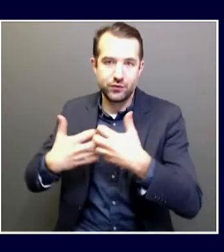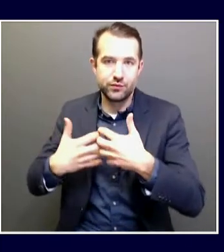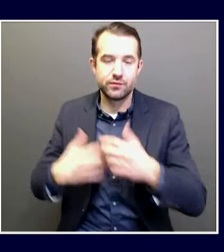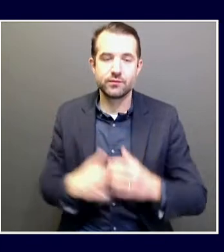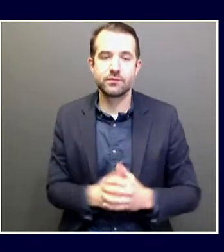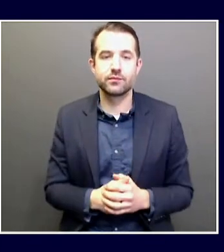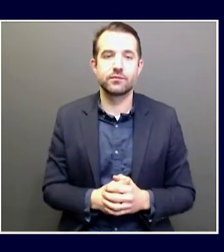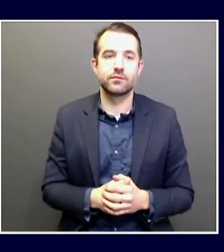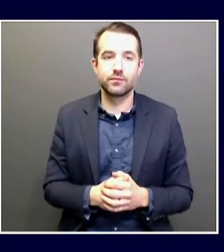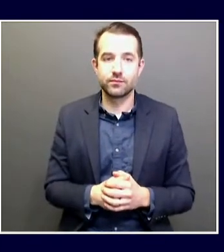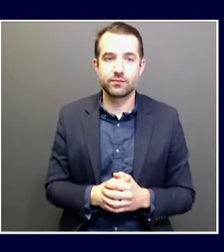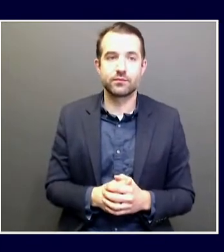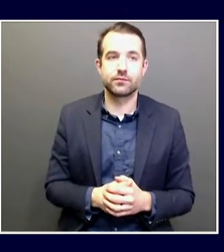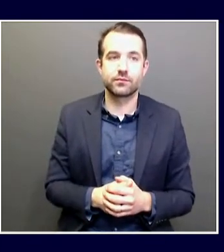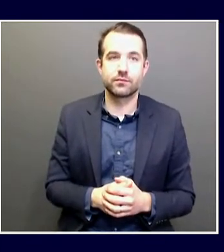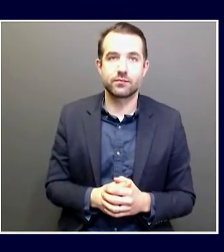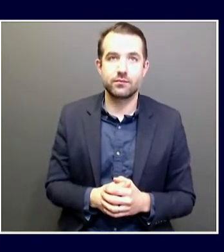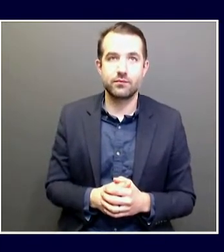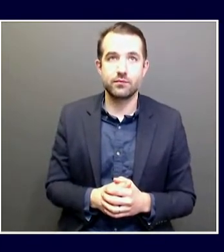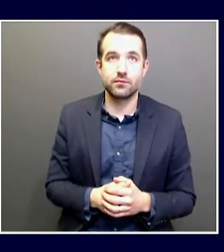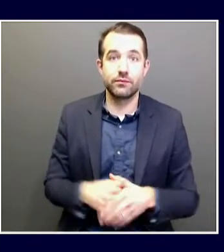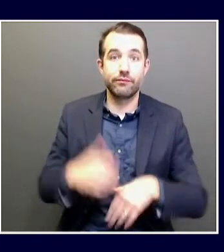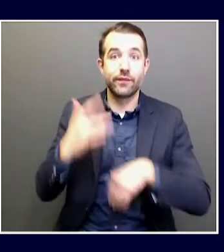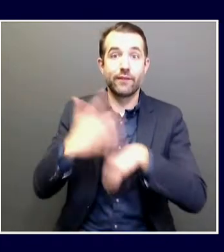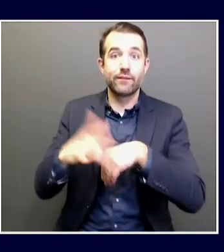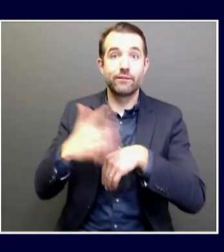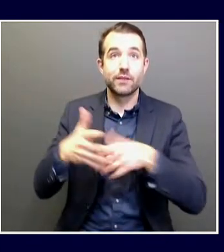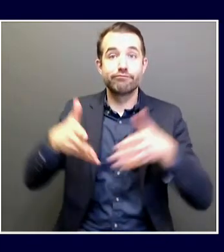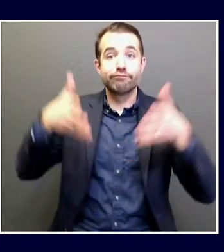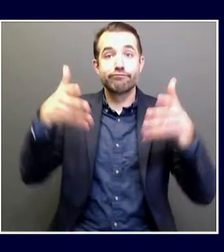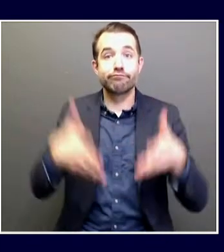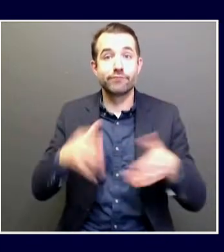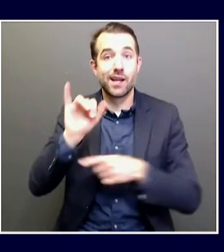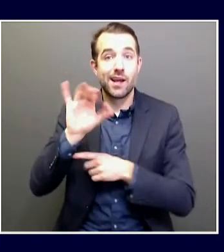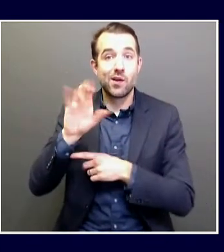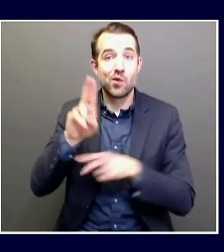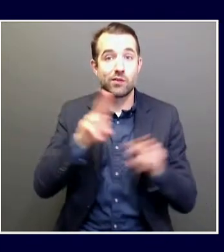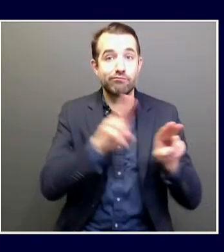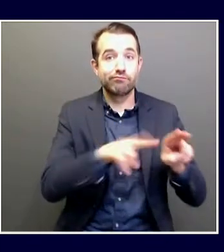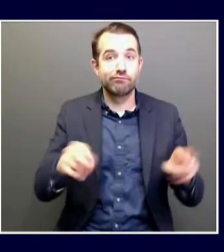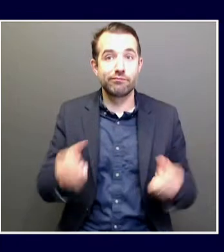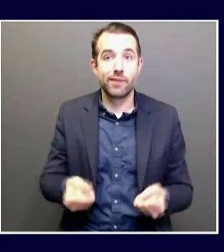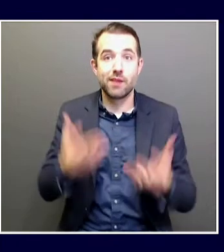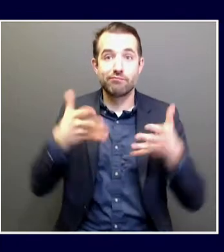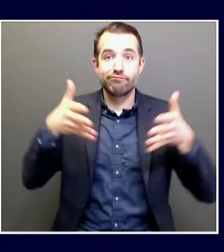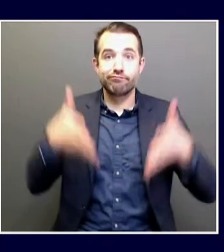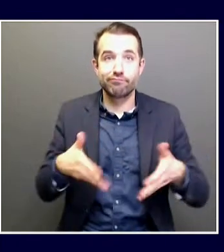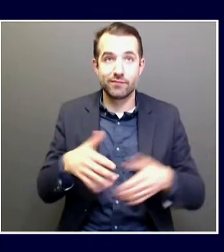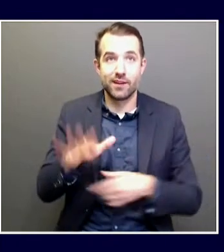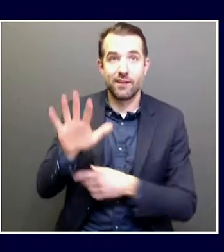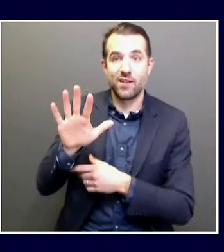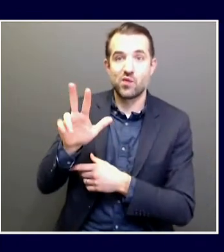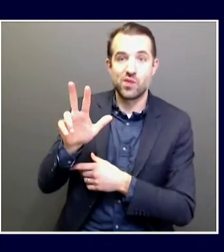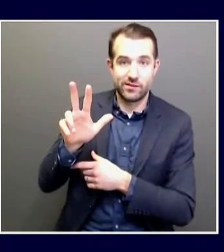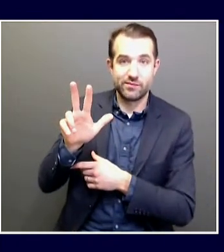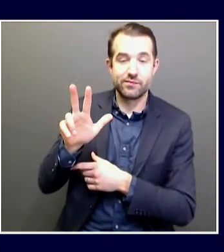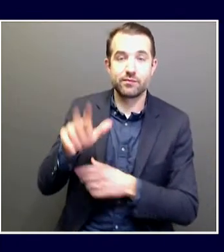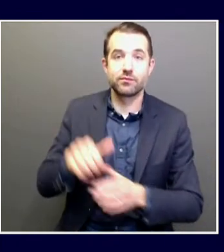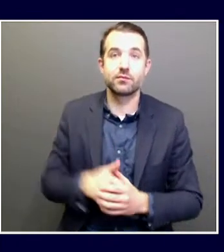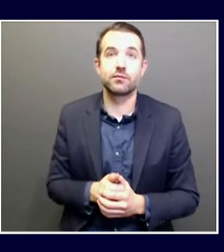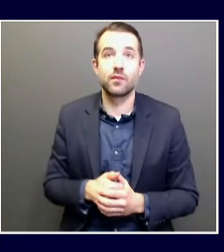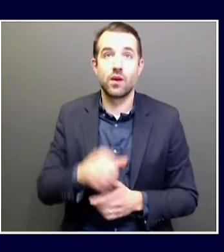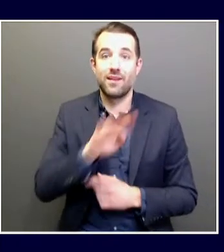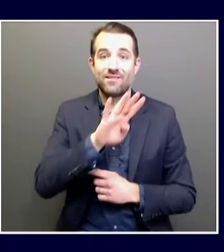there are 53 critical care beds available in the state, 45 adult and 8 pediatric or neonatal